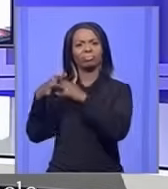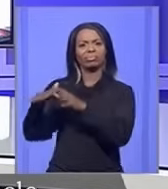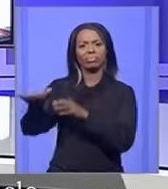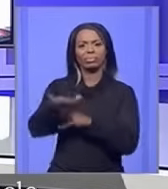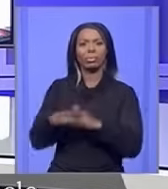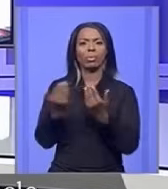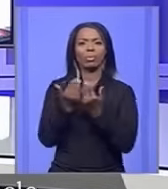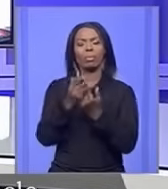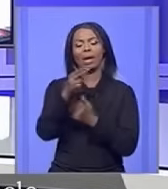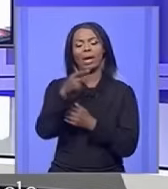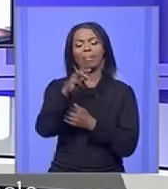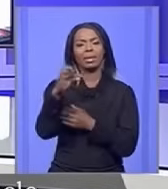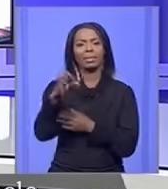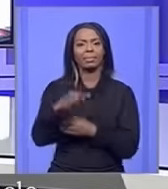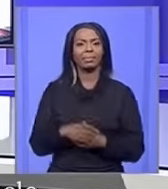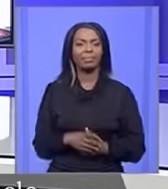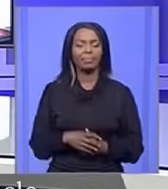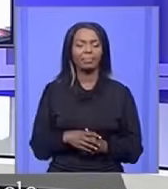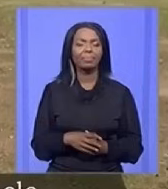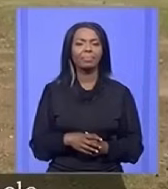wa Phahameng.